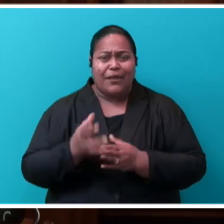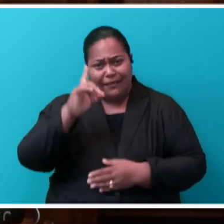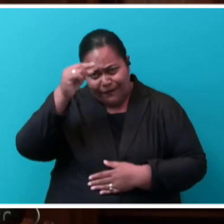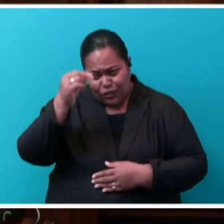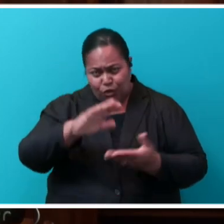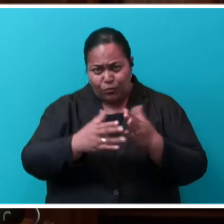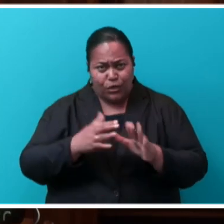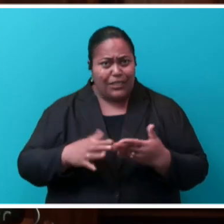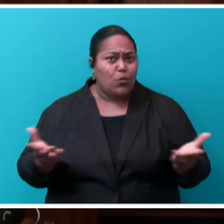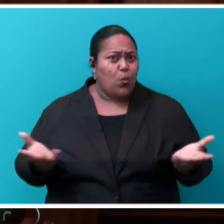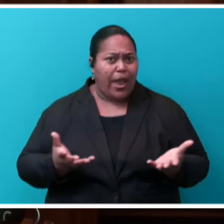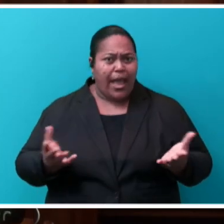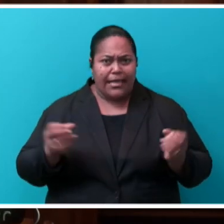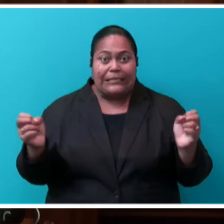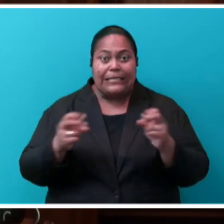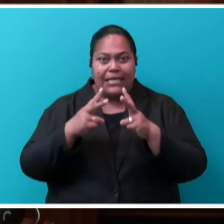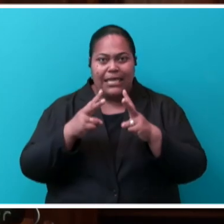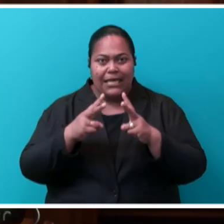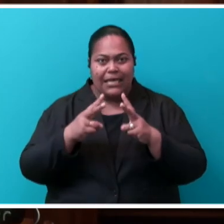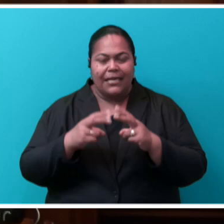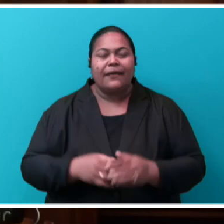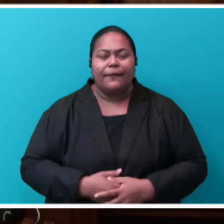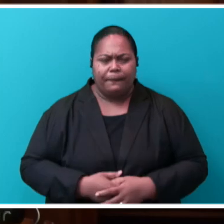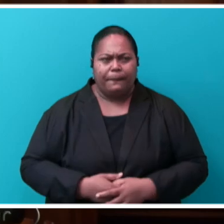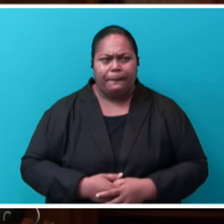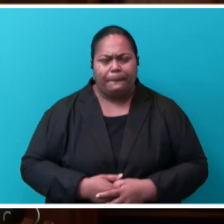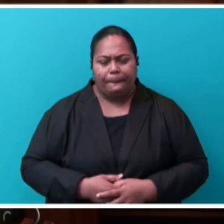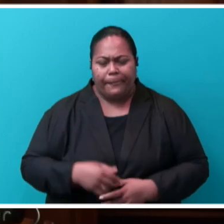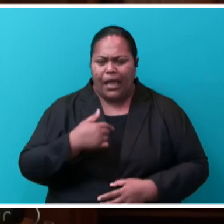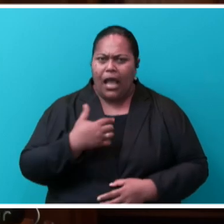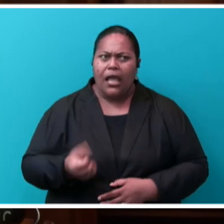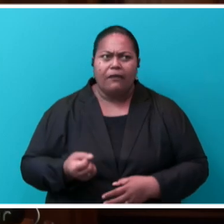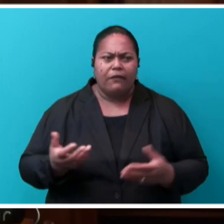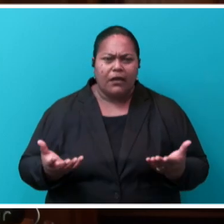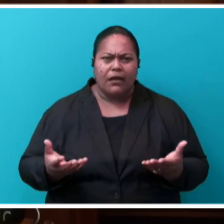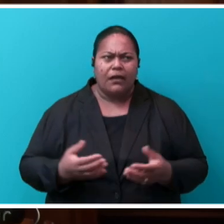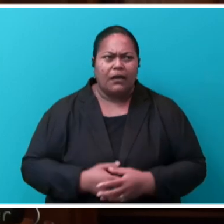Sydney. And I had a big police